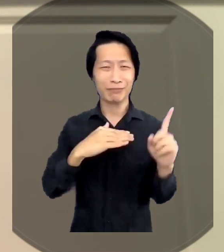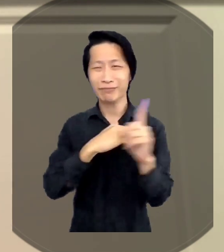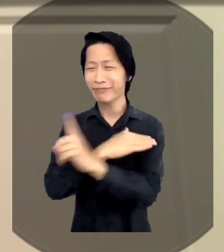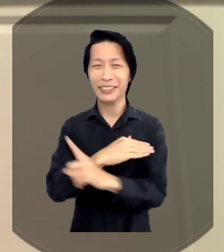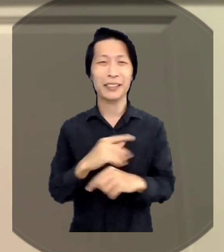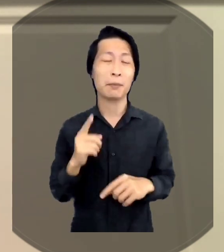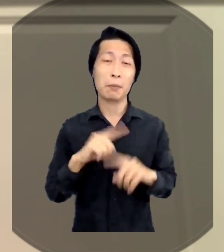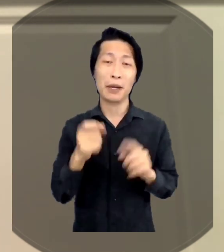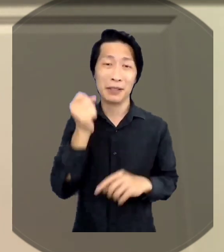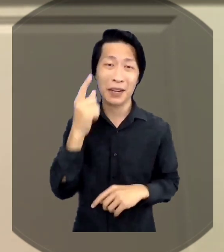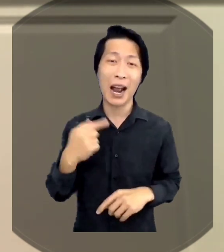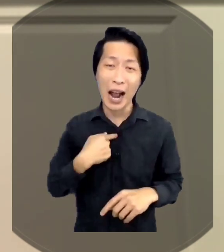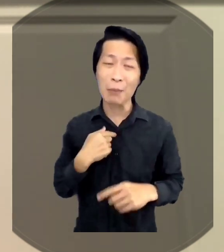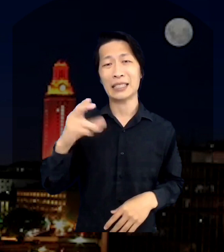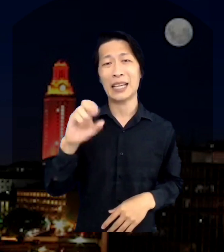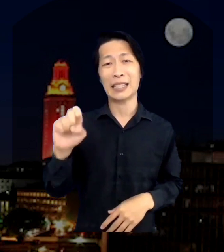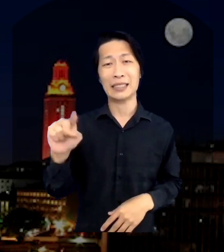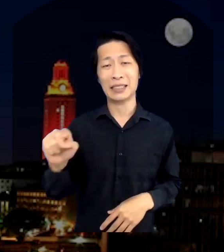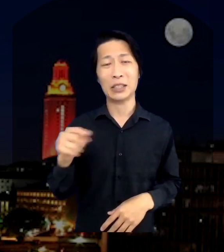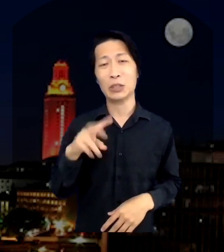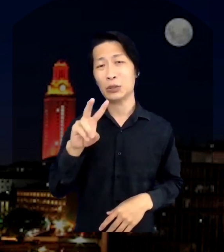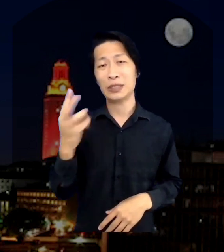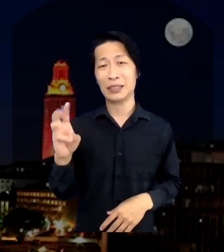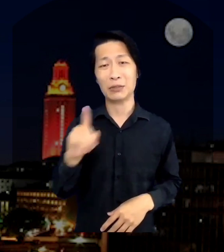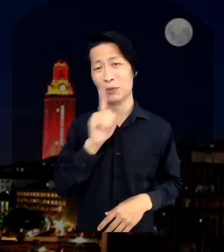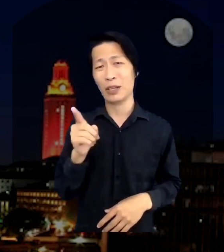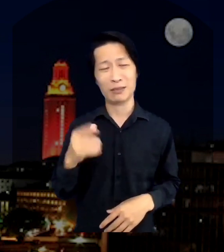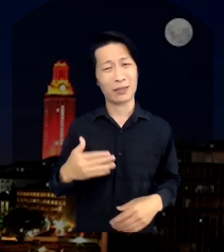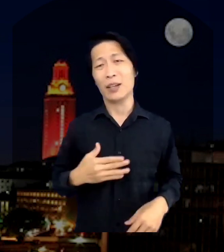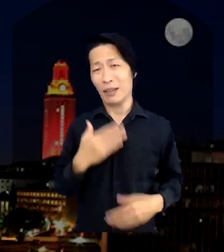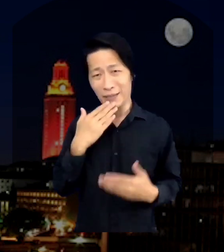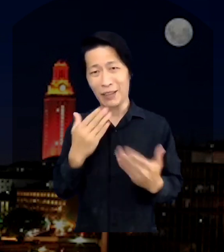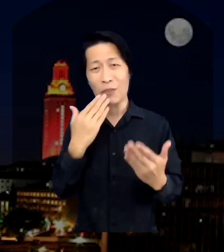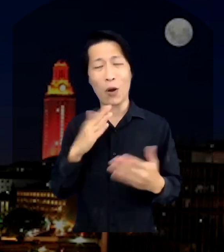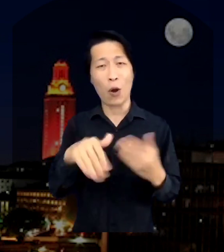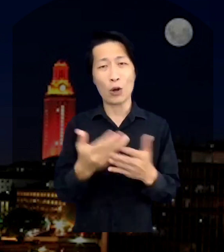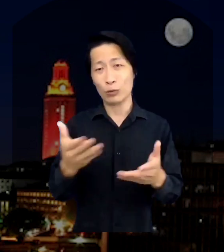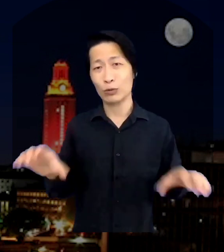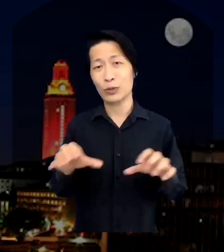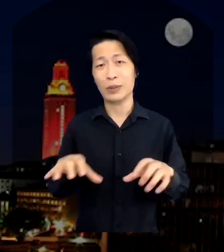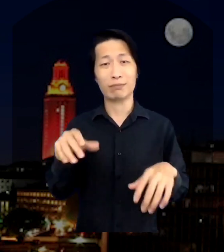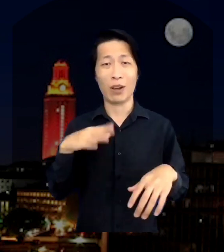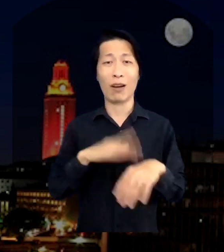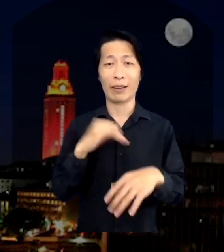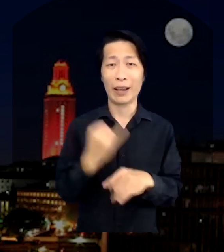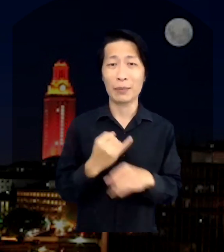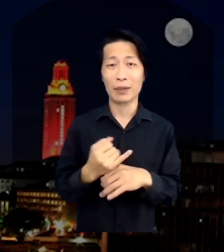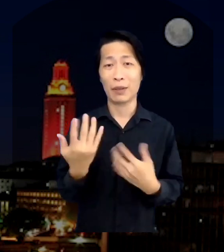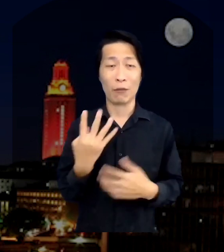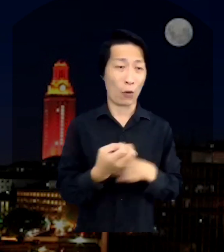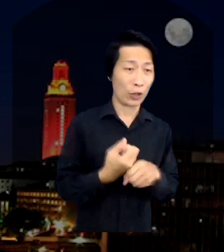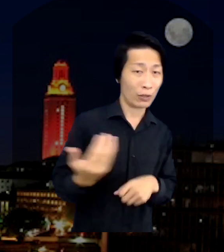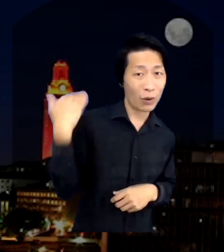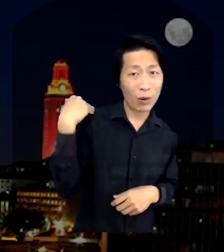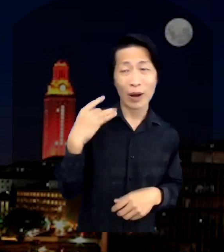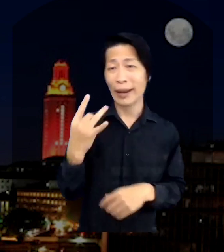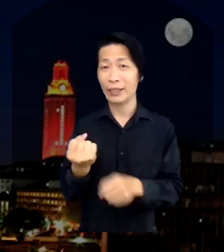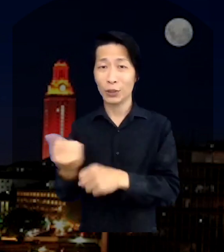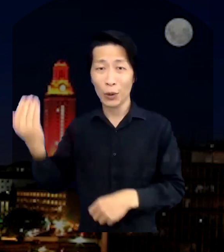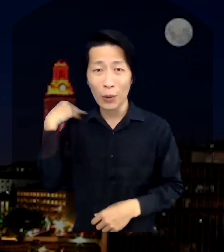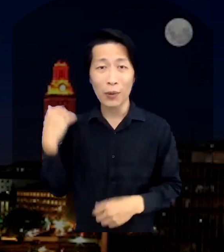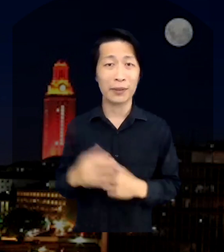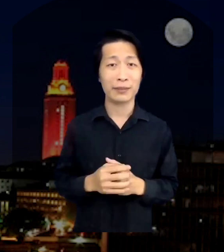other's experiences, and take the time to learn from those around us will we be at peace with one another. If you haven't seen Brene Brown's talk on the difference between